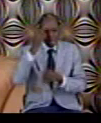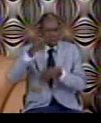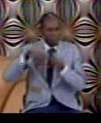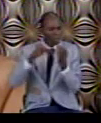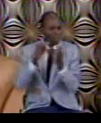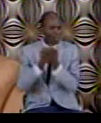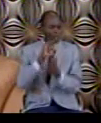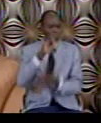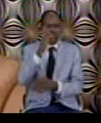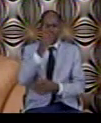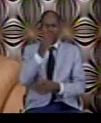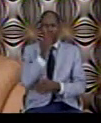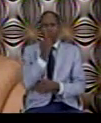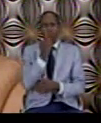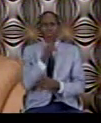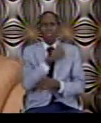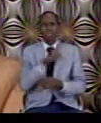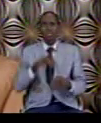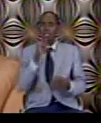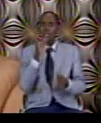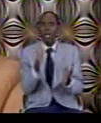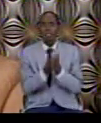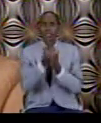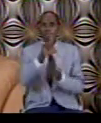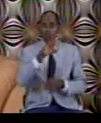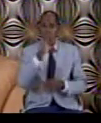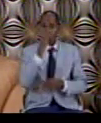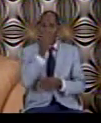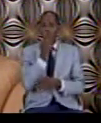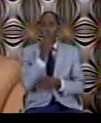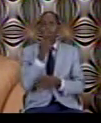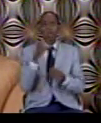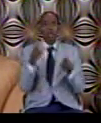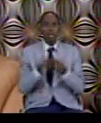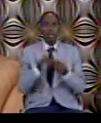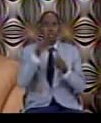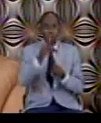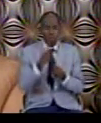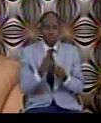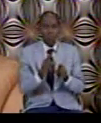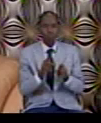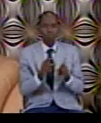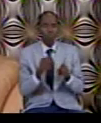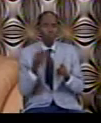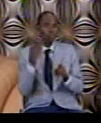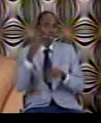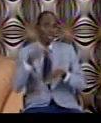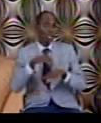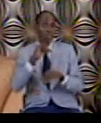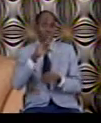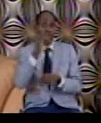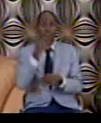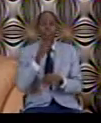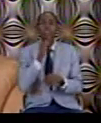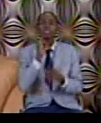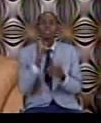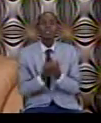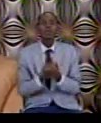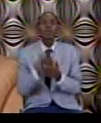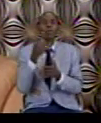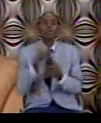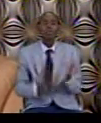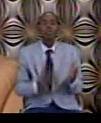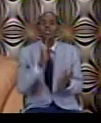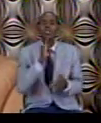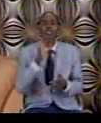Lord is asking you. The question is, as we put everything, paraphrase the question, what is your most